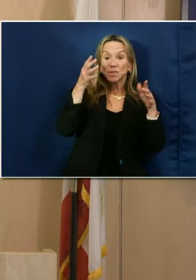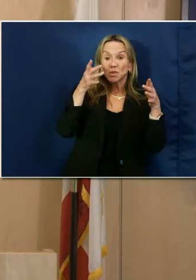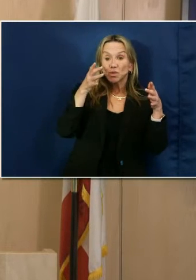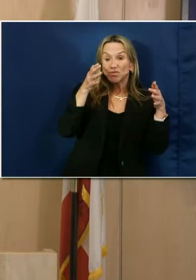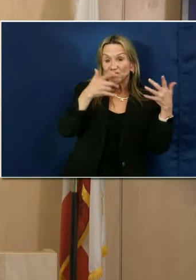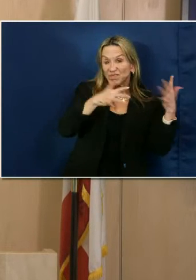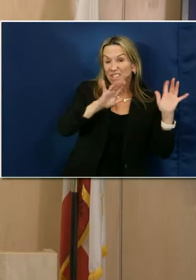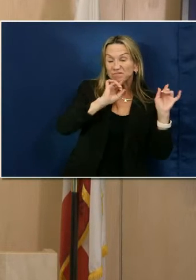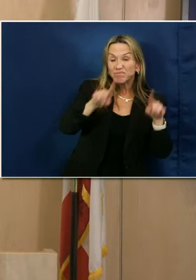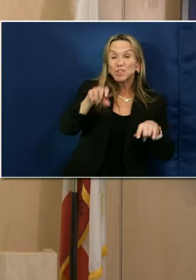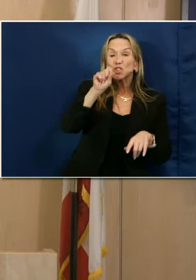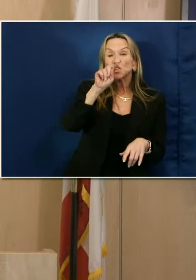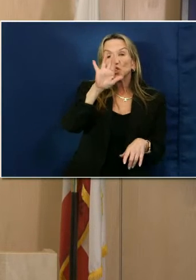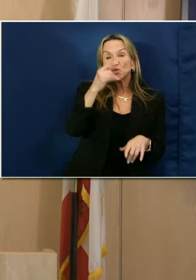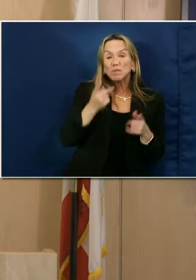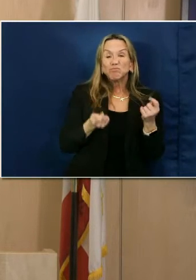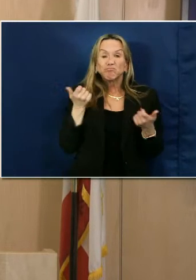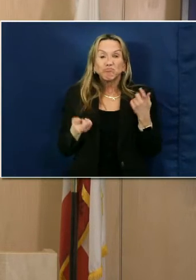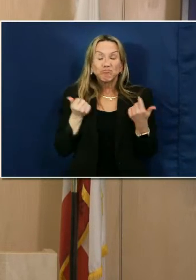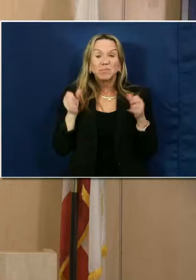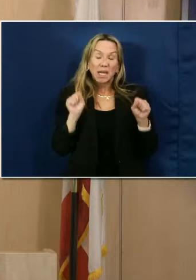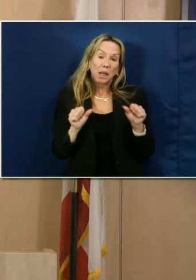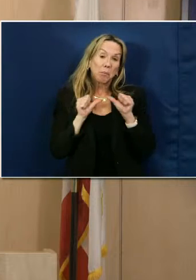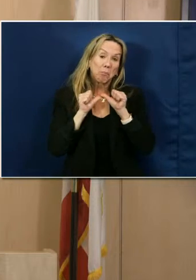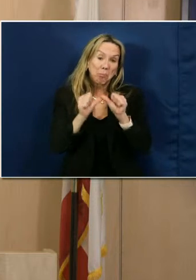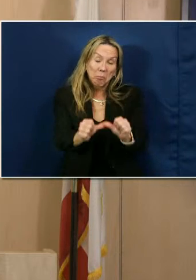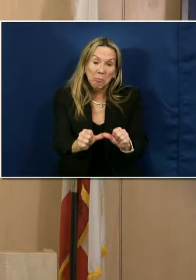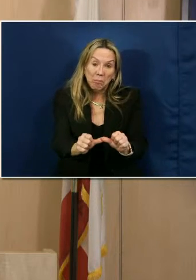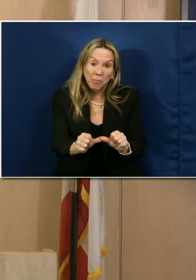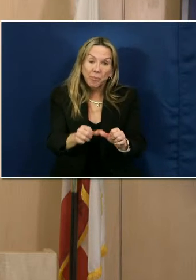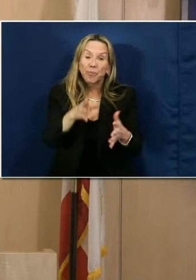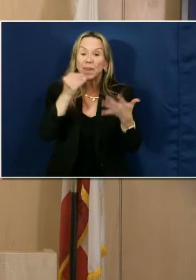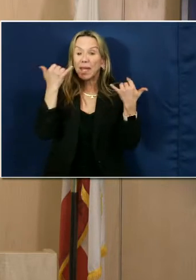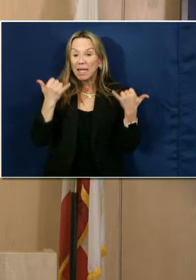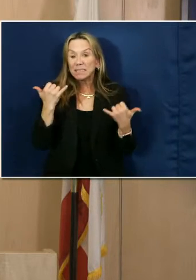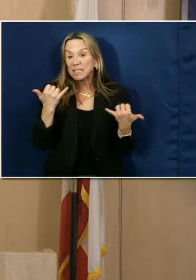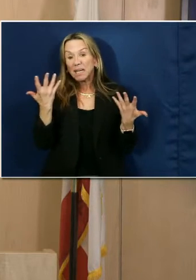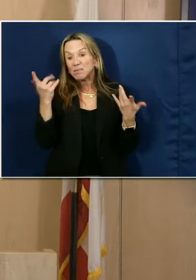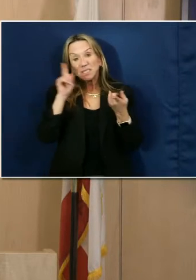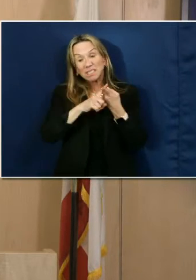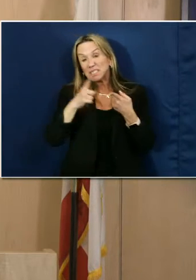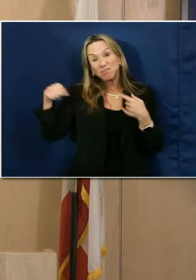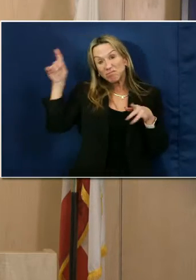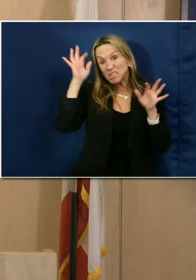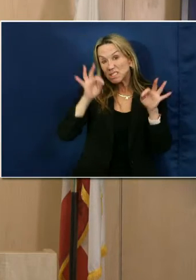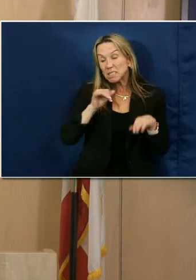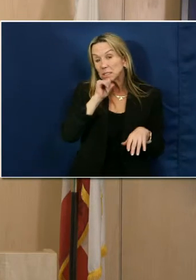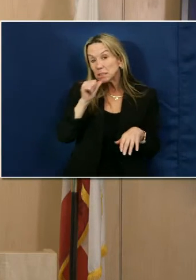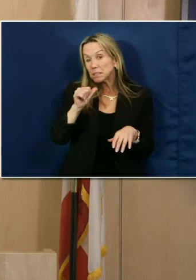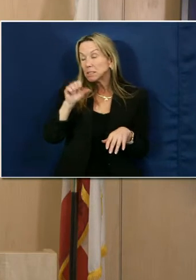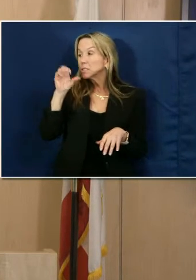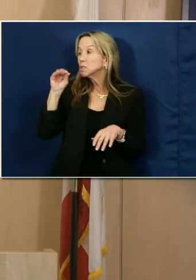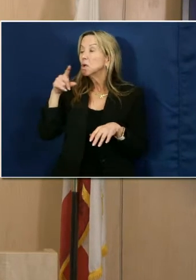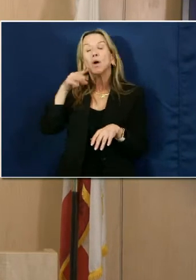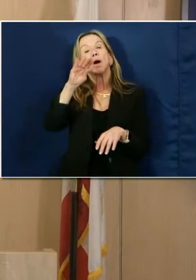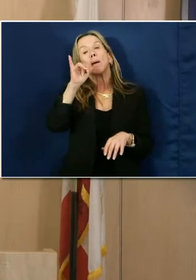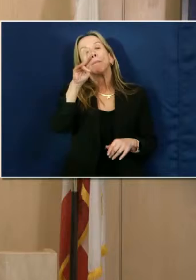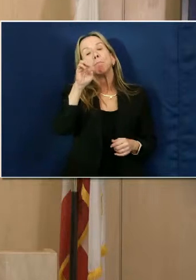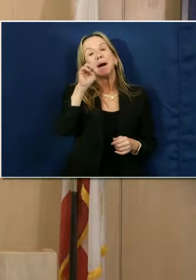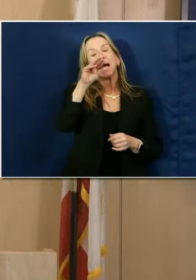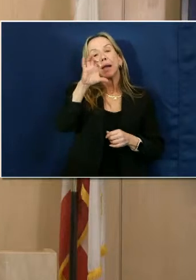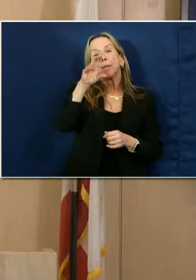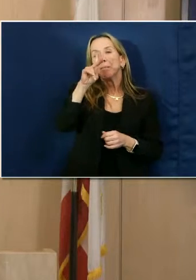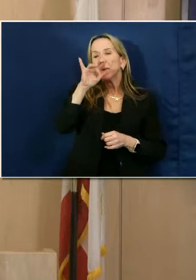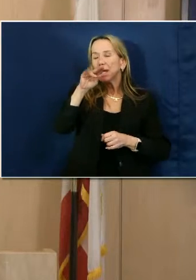an injunction is dealt with. And Supervisor Nathan Fletcher is going to respond to that. This question is from Mike McKinnon with KUSI